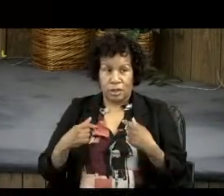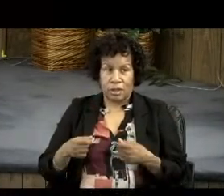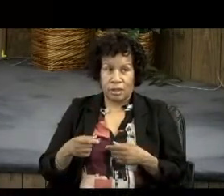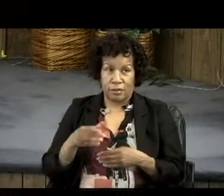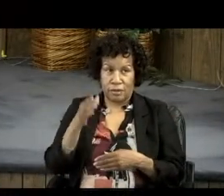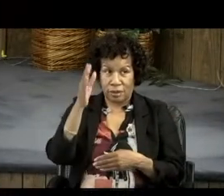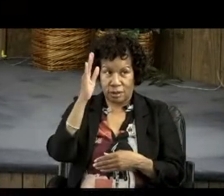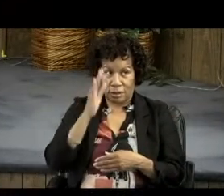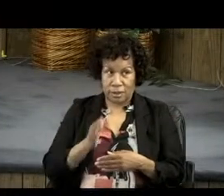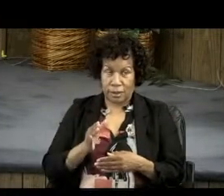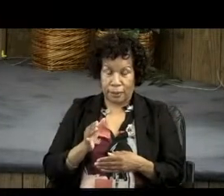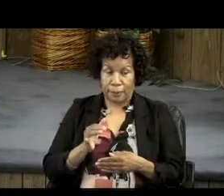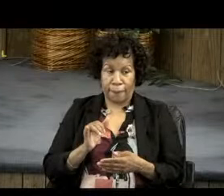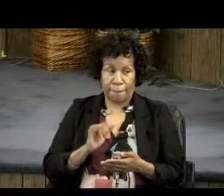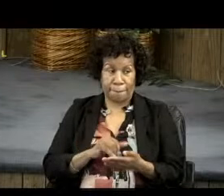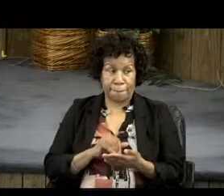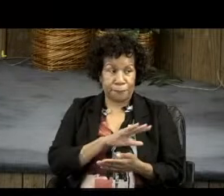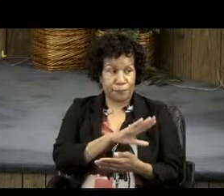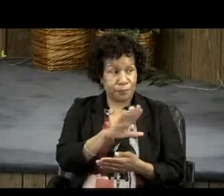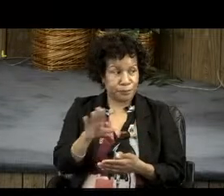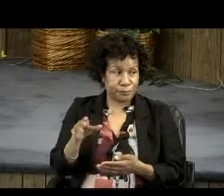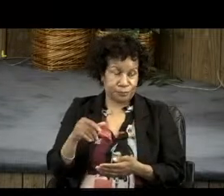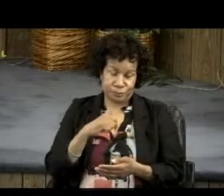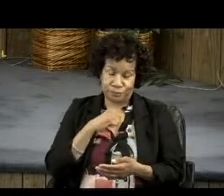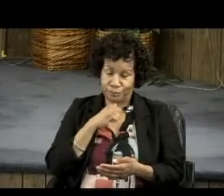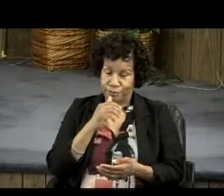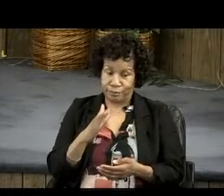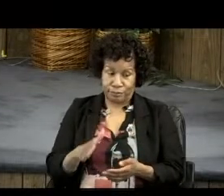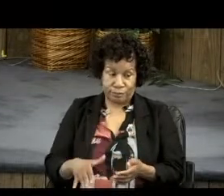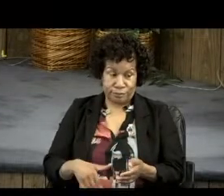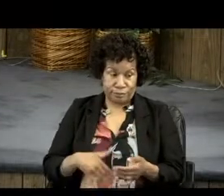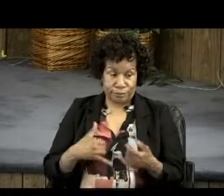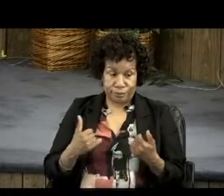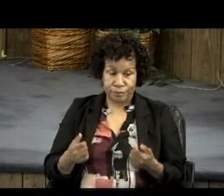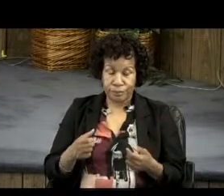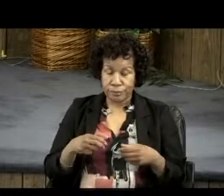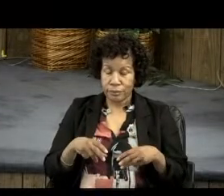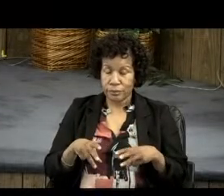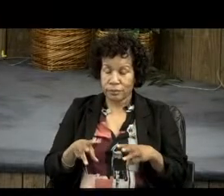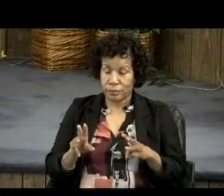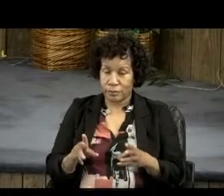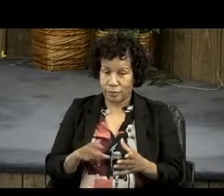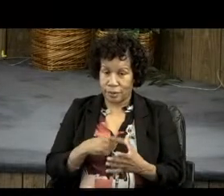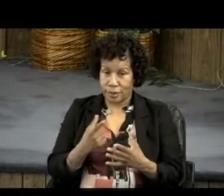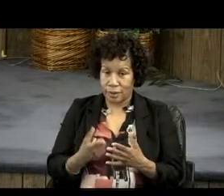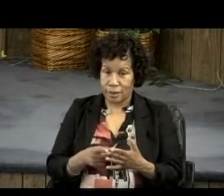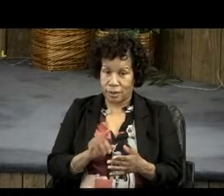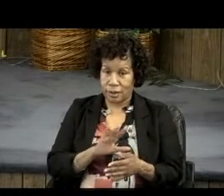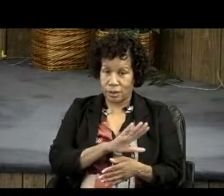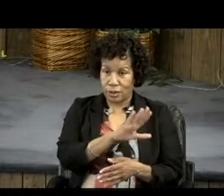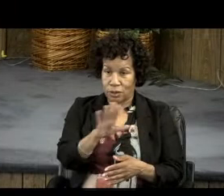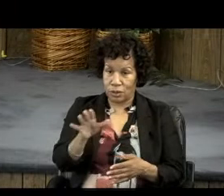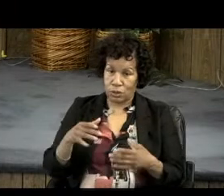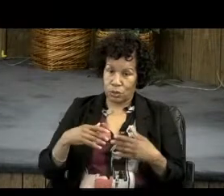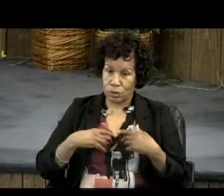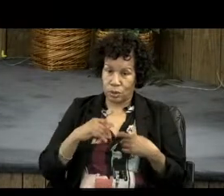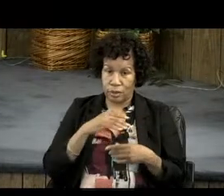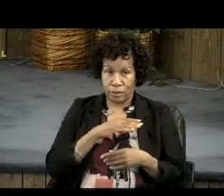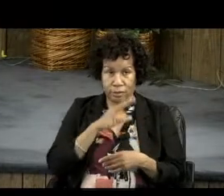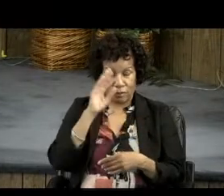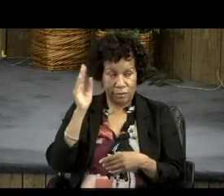If you don't feel this way, you have never worshiped. Because when you truly